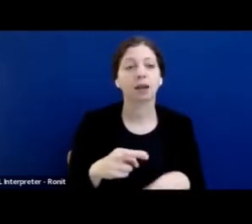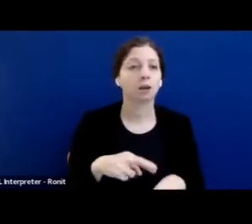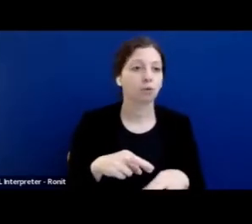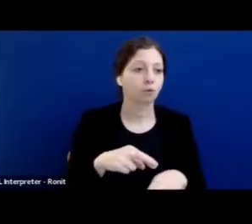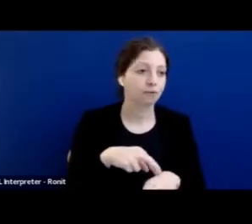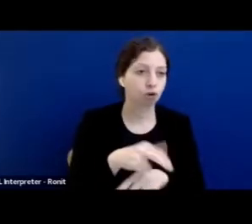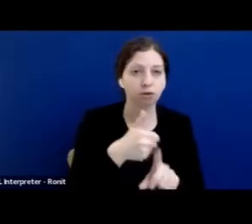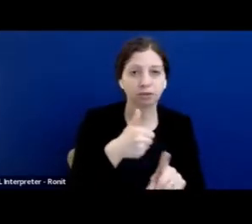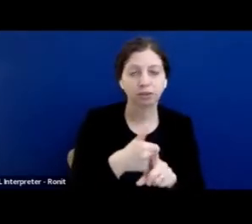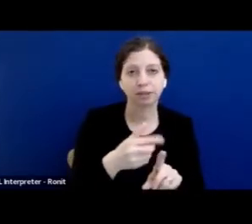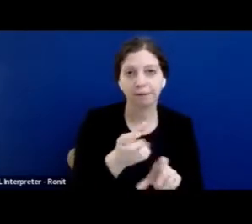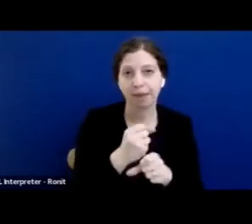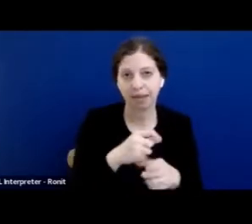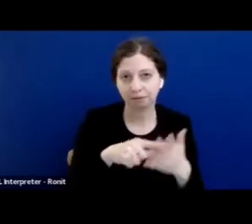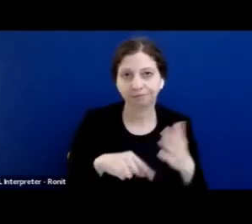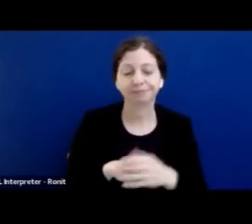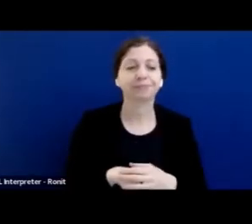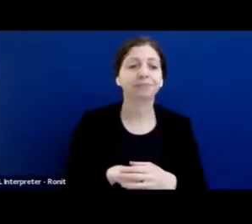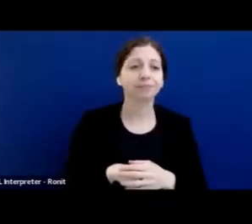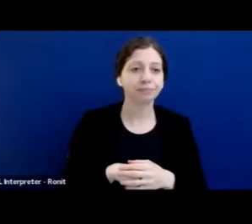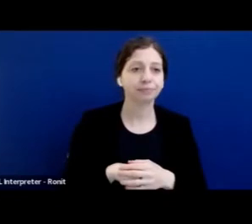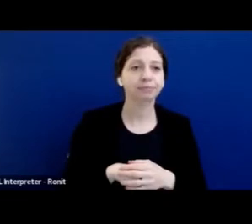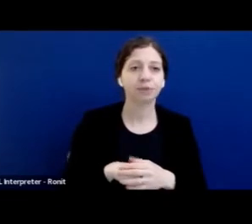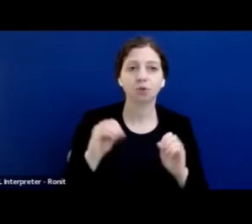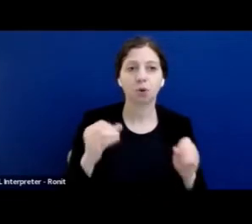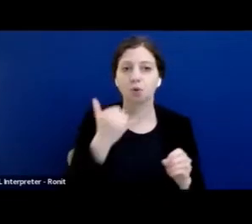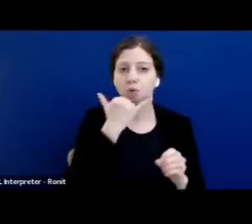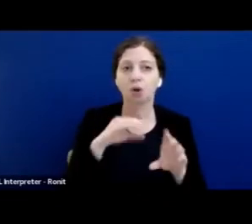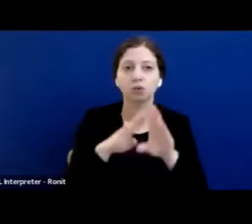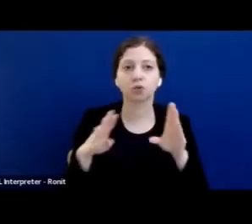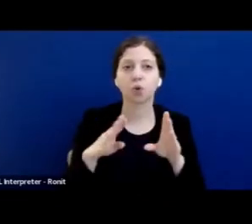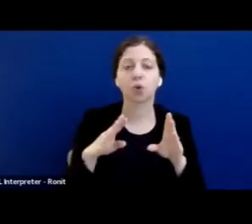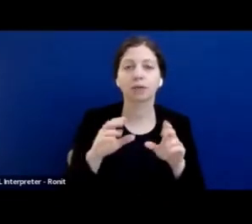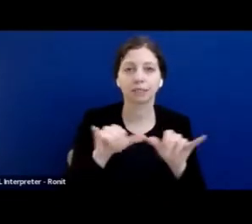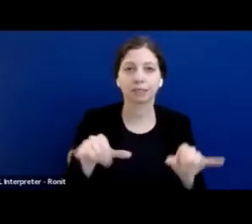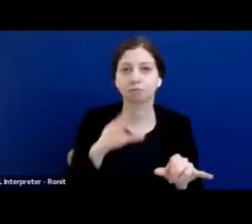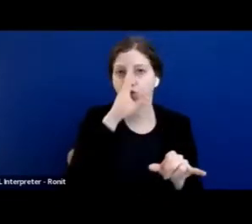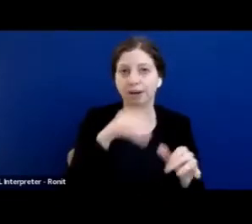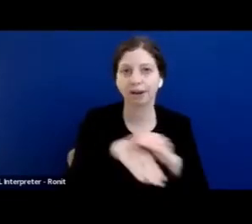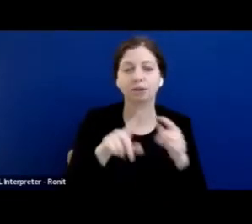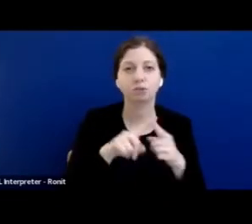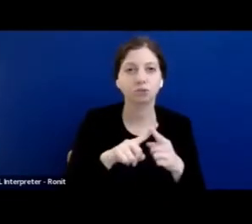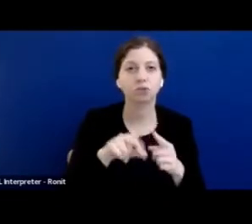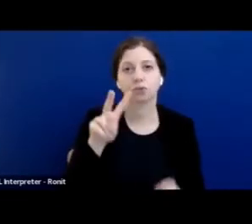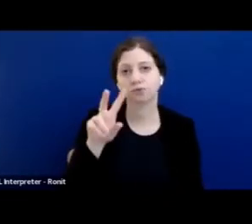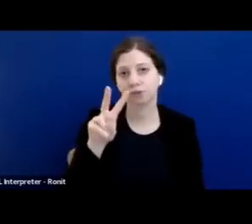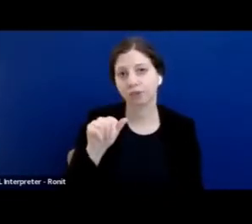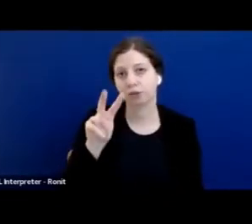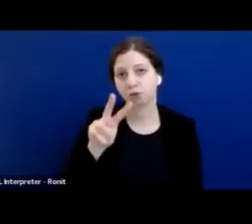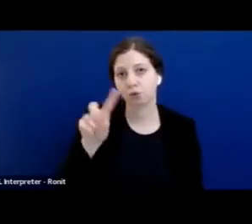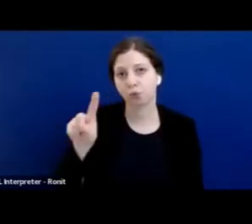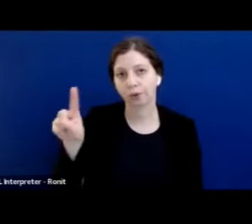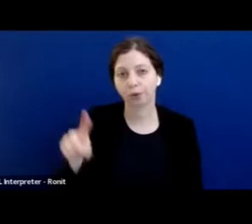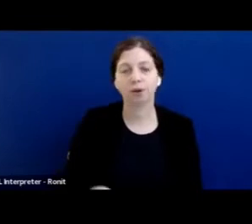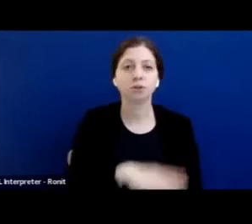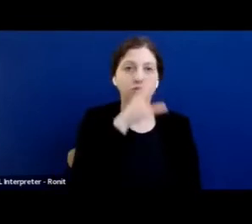they've made. Virginia's No Wrong Door system provides direct access as well to Virginia 211. Through a Direct